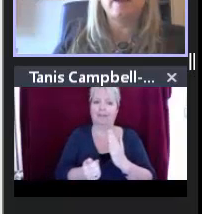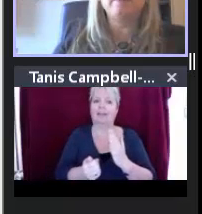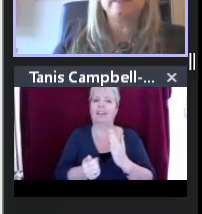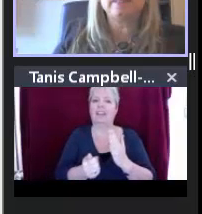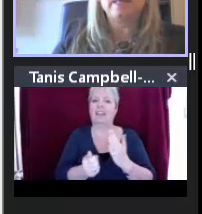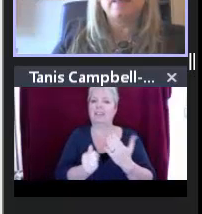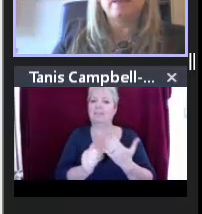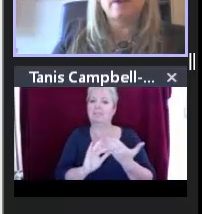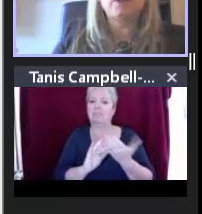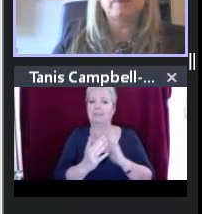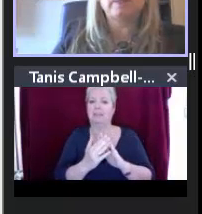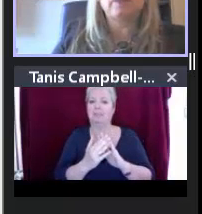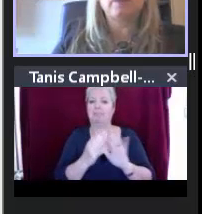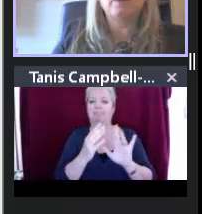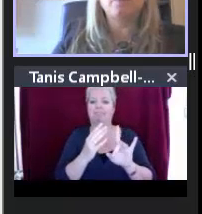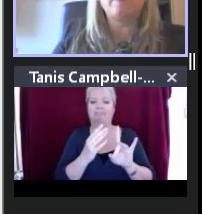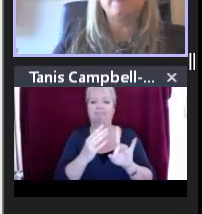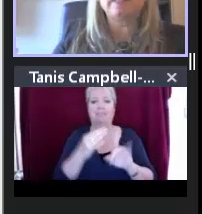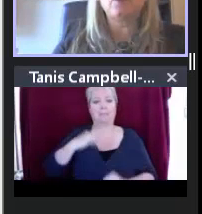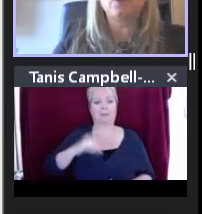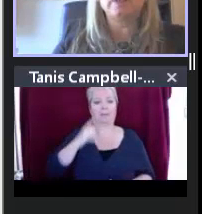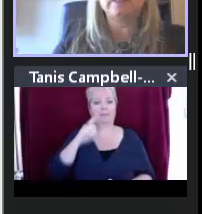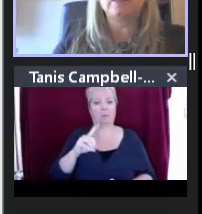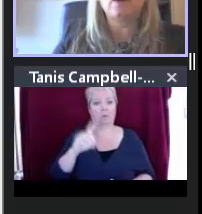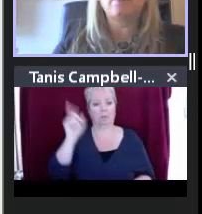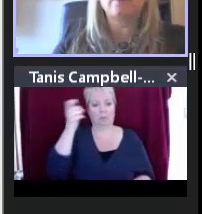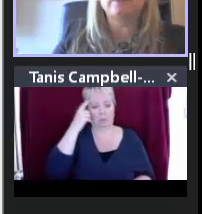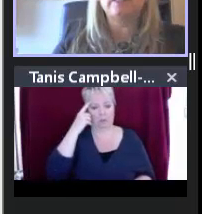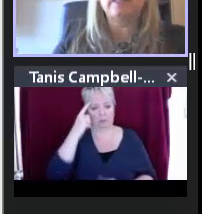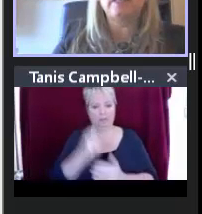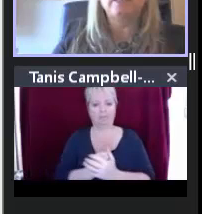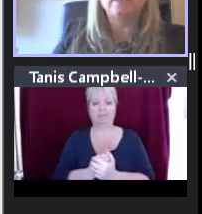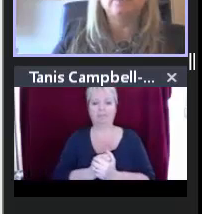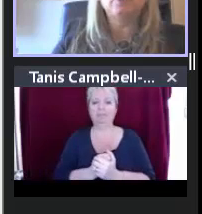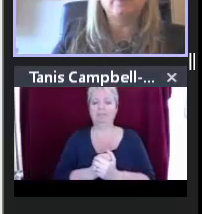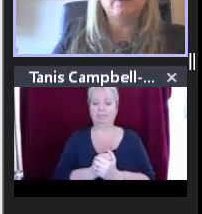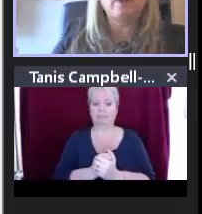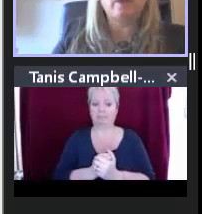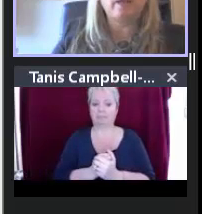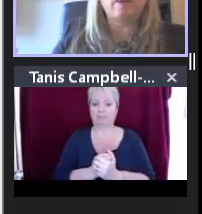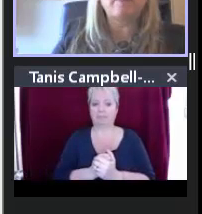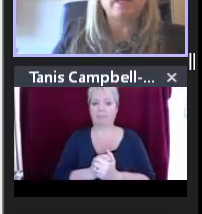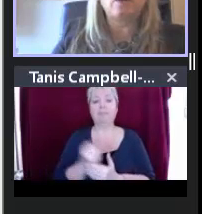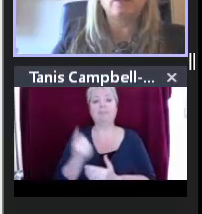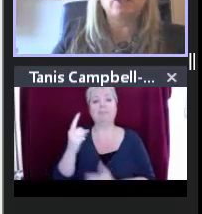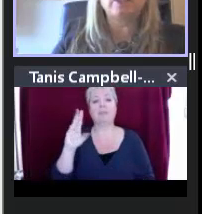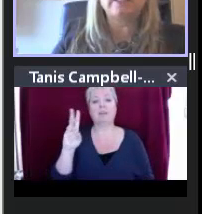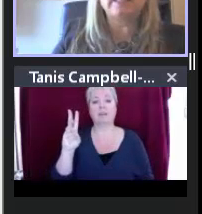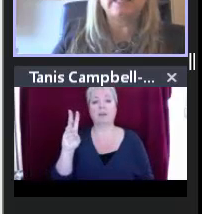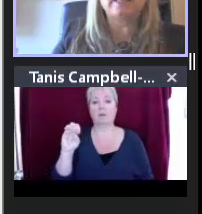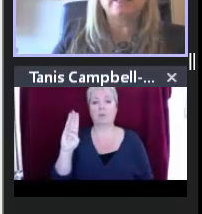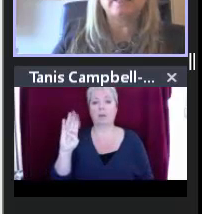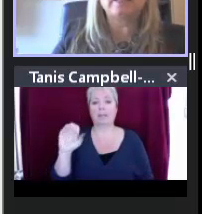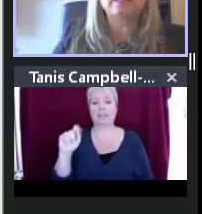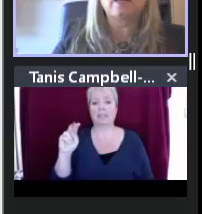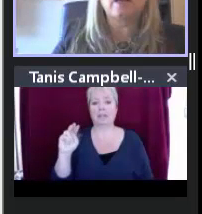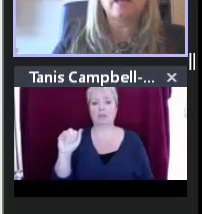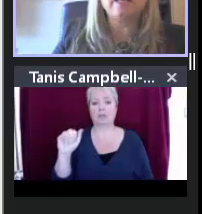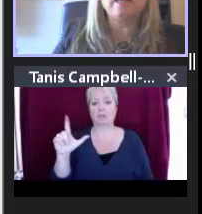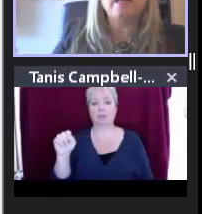in the programs that graduates earn. Web Essentials offers the certificate in web technologies